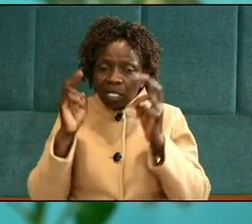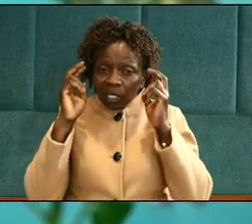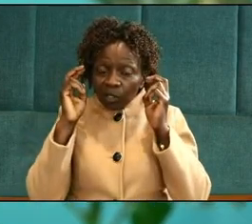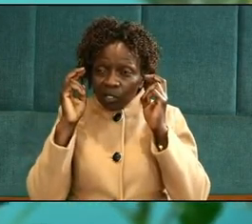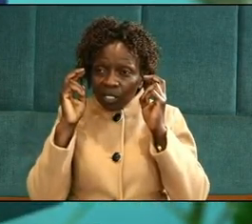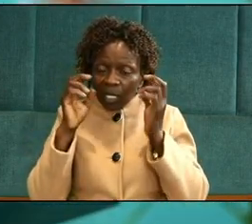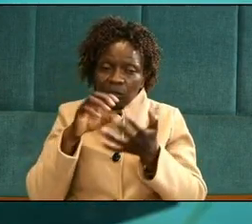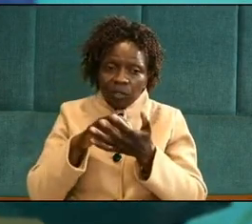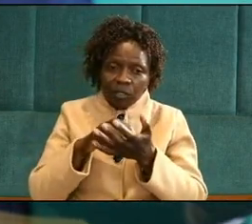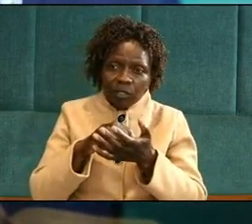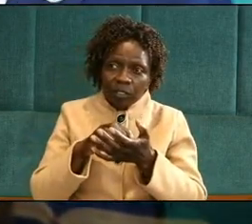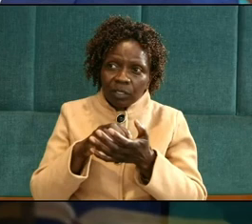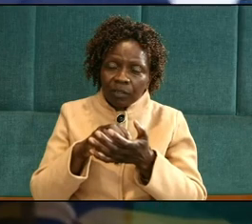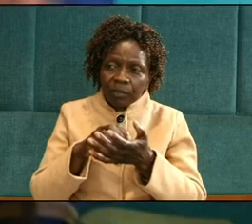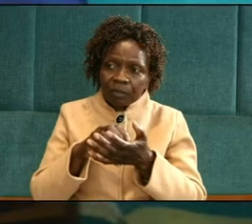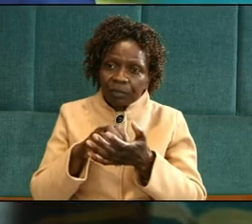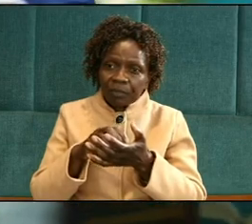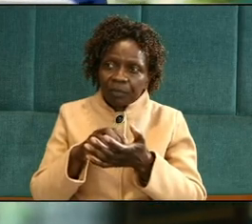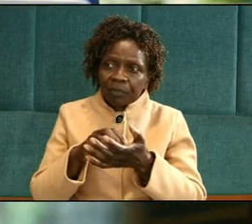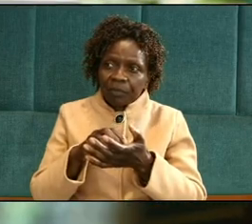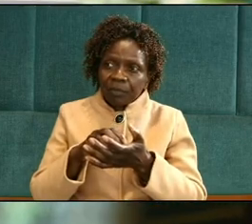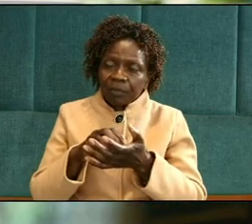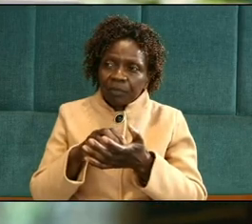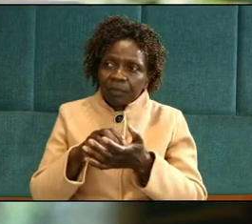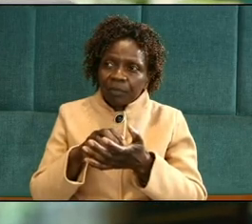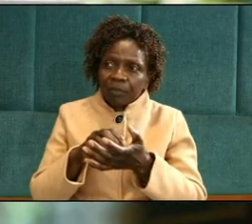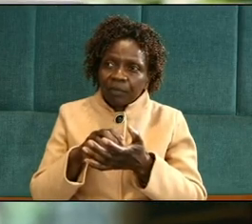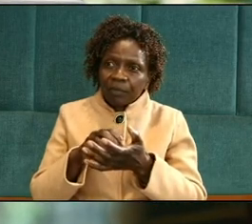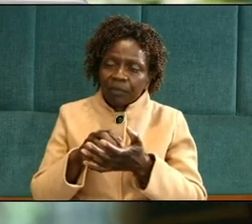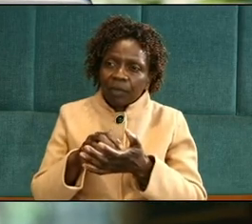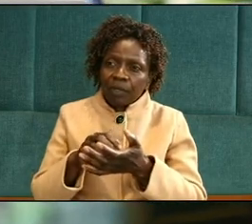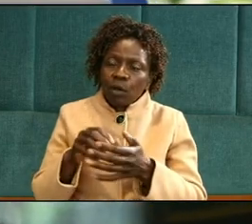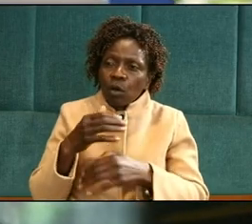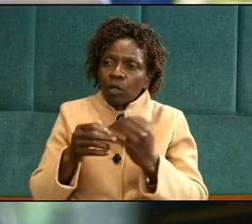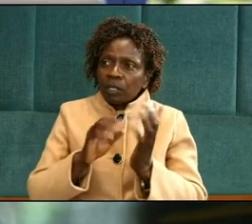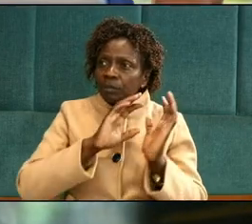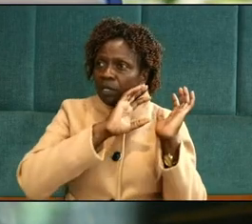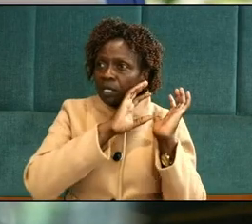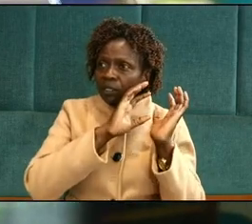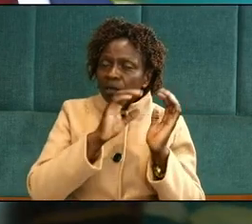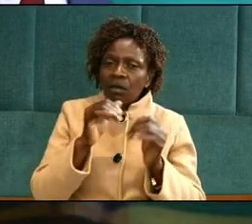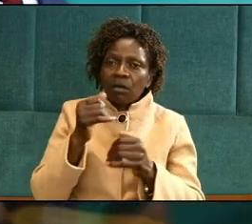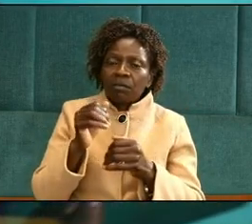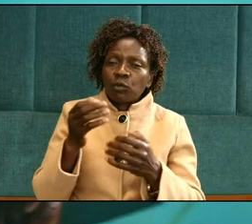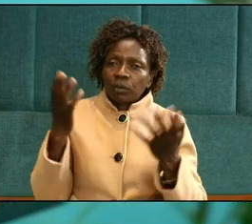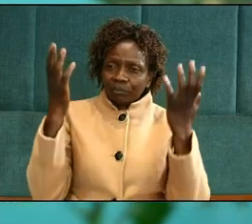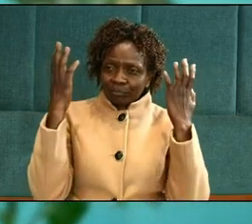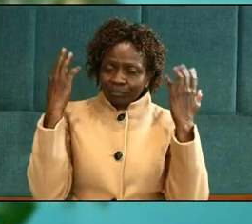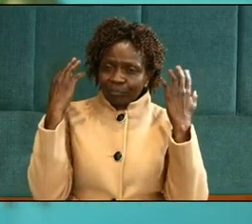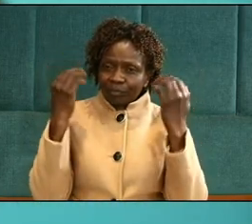incidences, still bearing the grief and the baggage of your yesteryear's